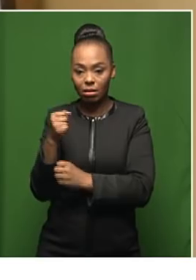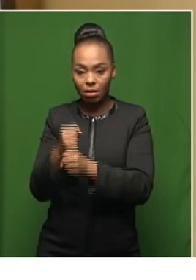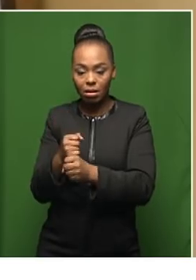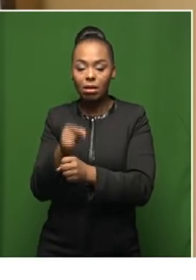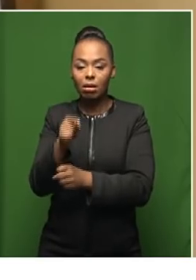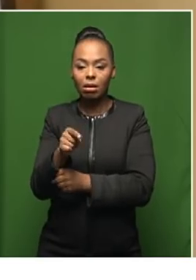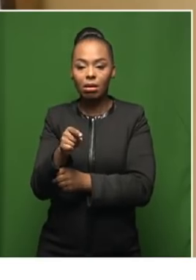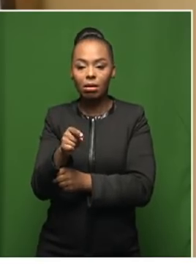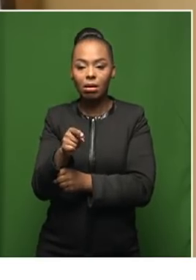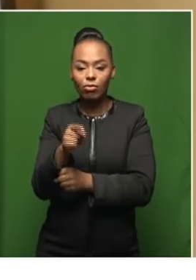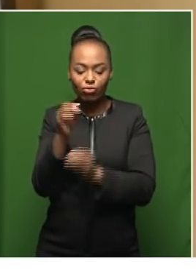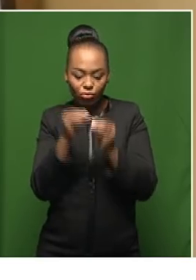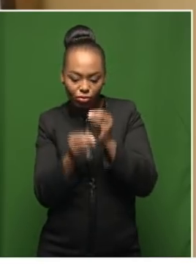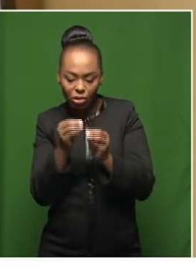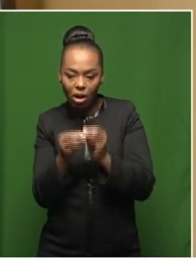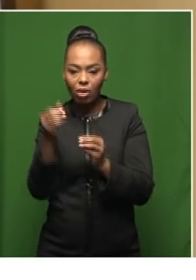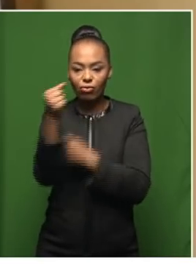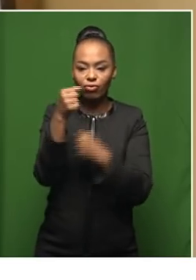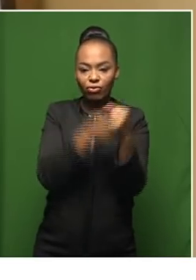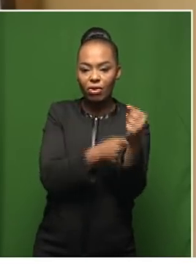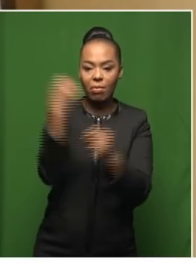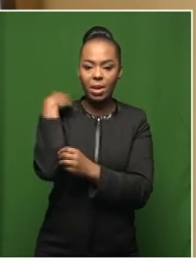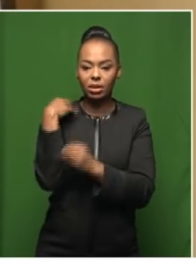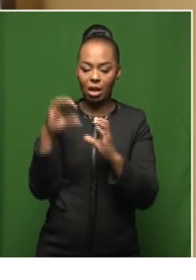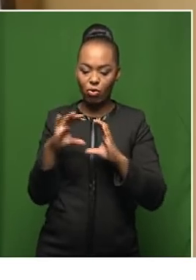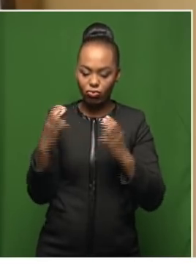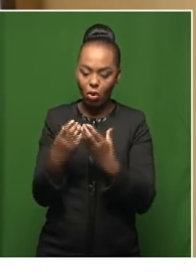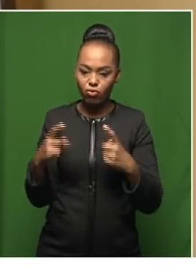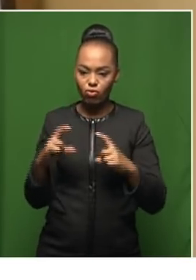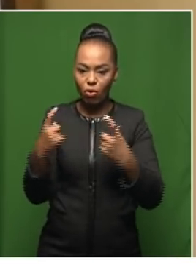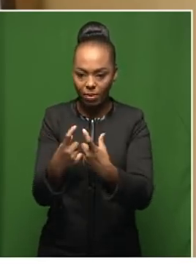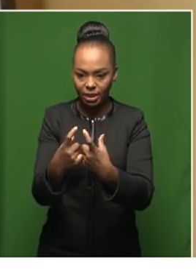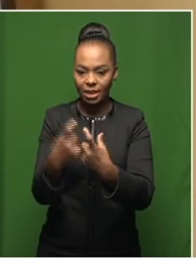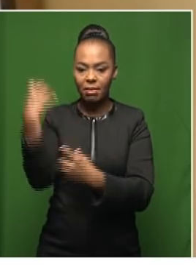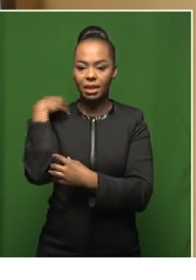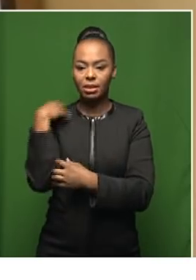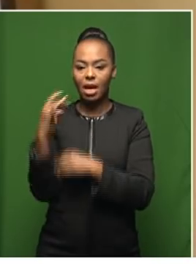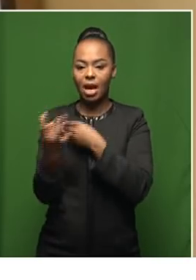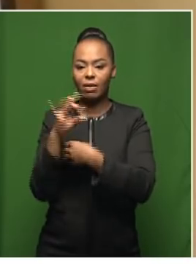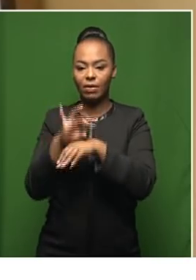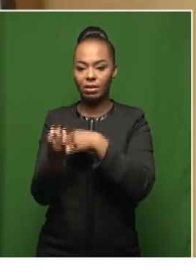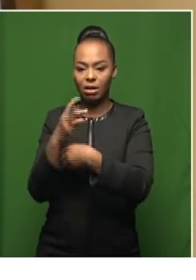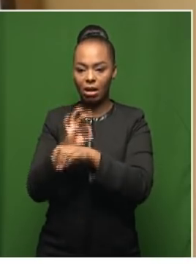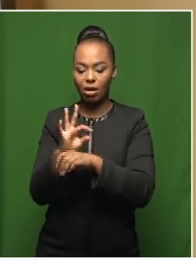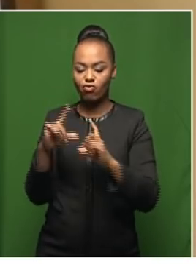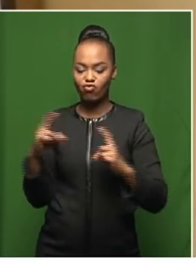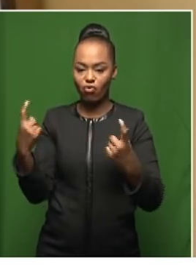restructured our Ministerial Advisory Committee. We created one which was called the Ministerial Advisory Committee